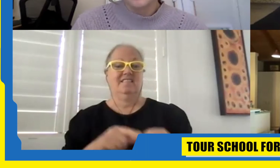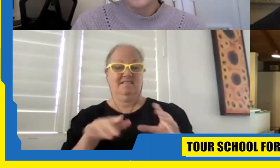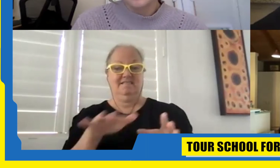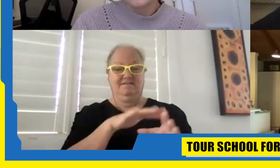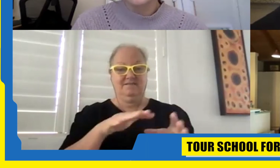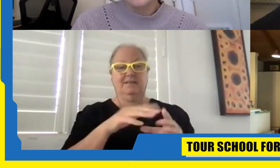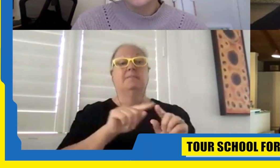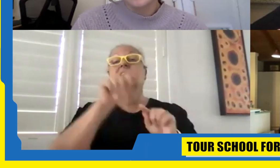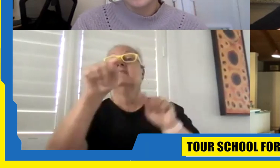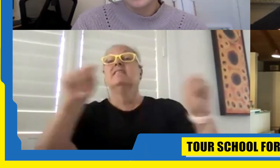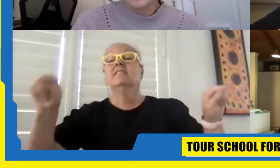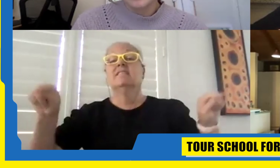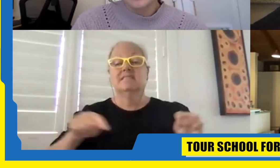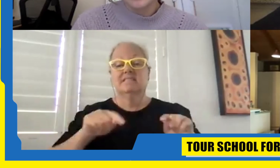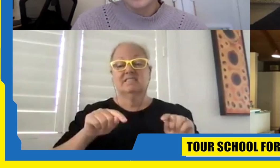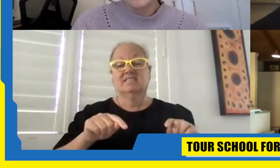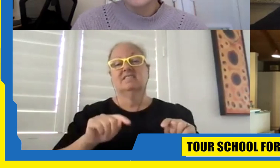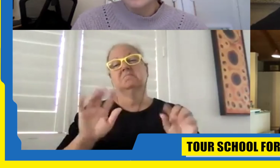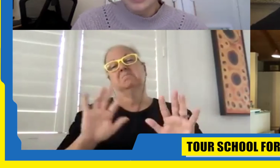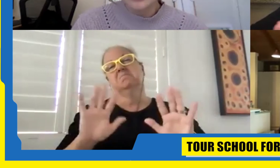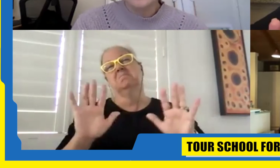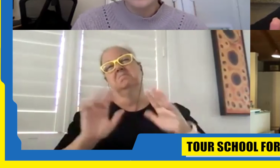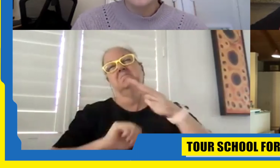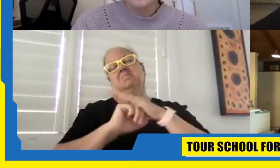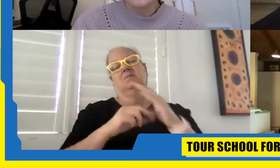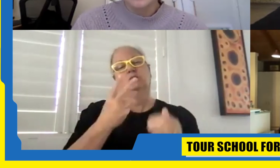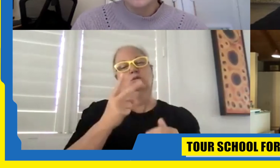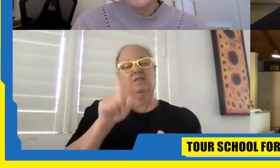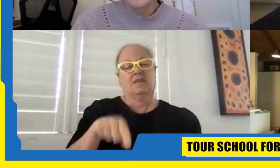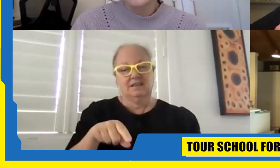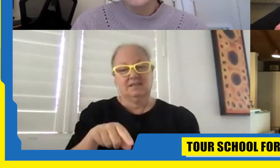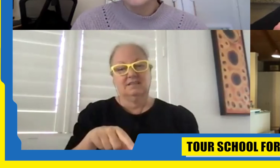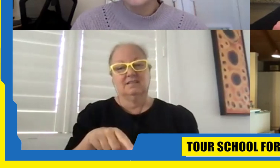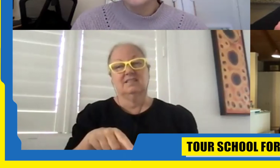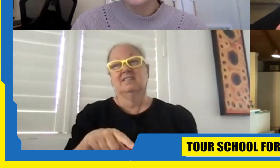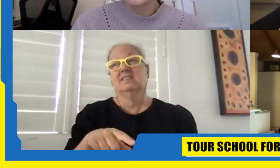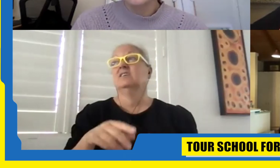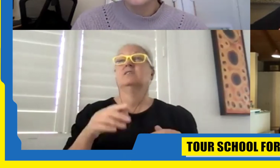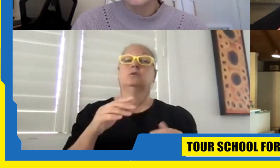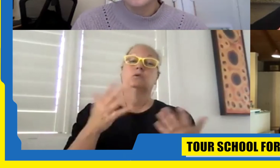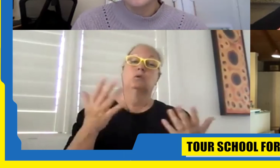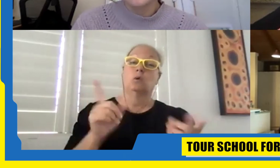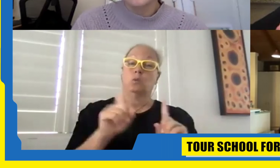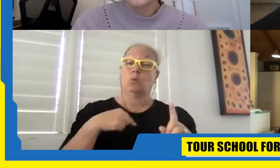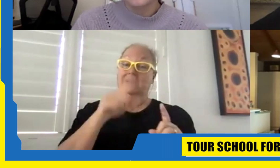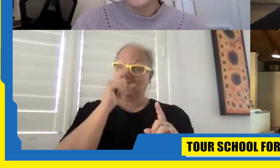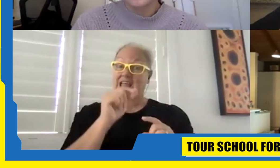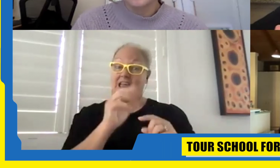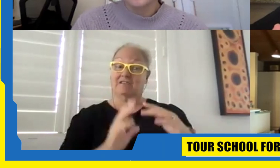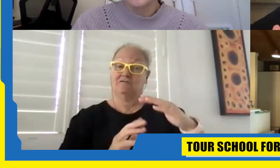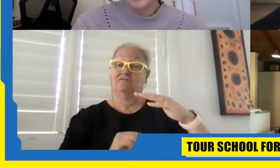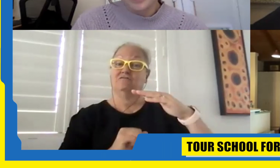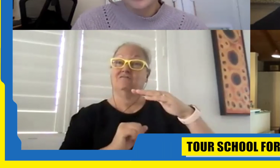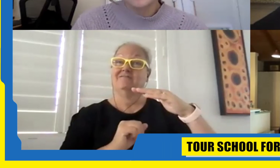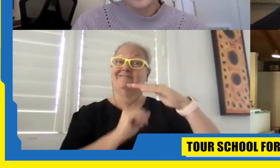greater area has maximum 2,000 people, and our absolute potential audience size is very